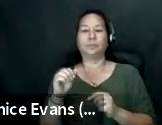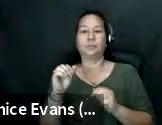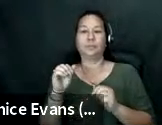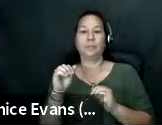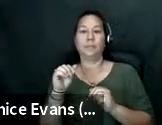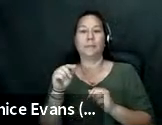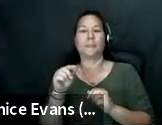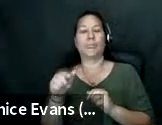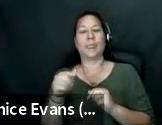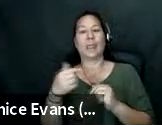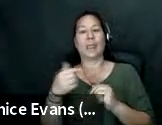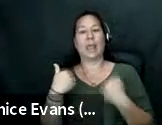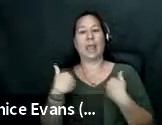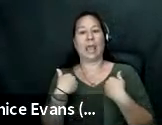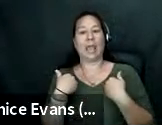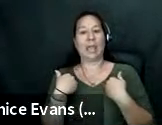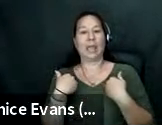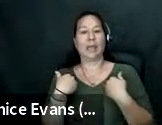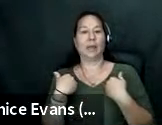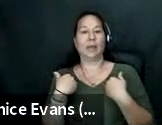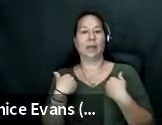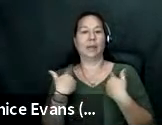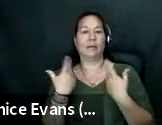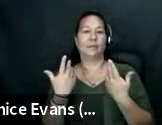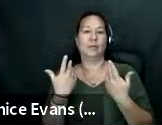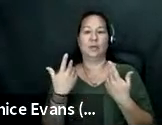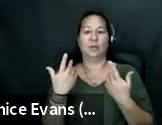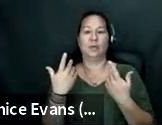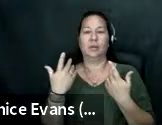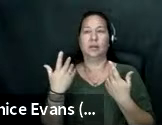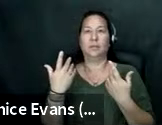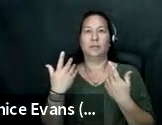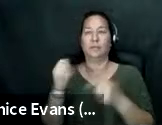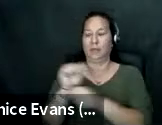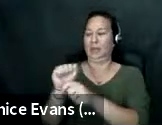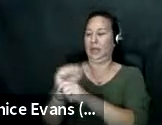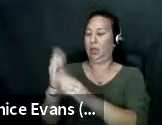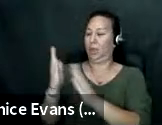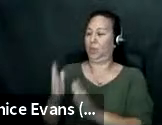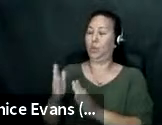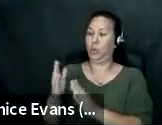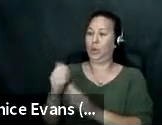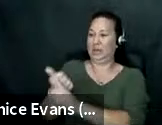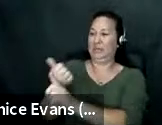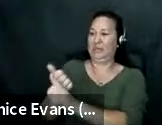bottom, if an employee has one of those mentioned conditions.